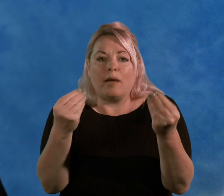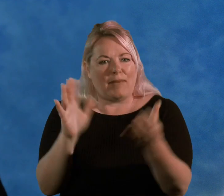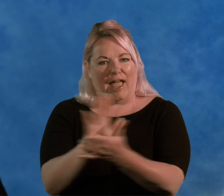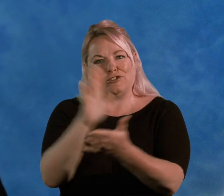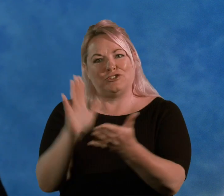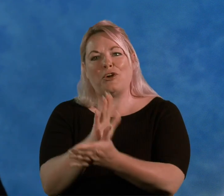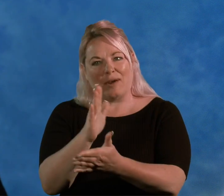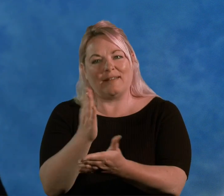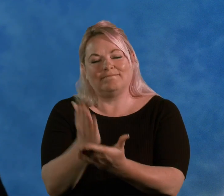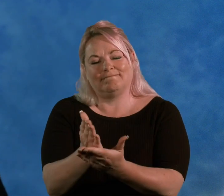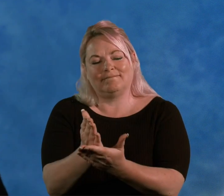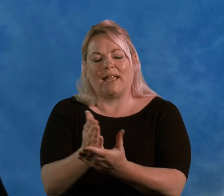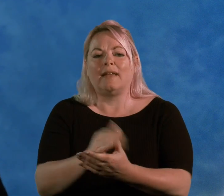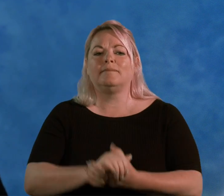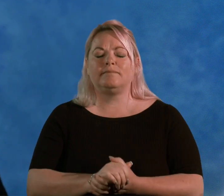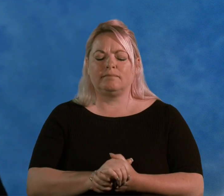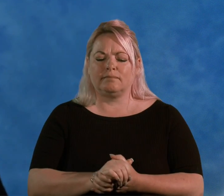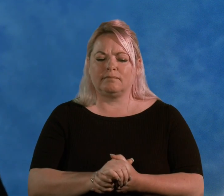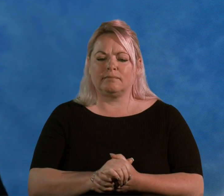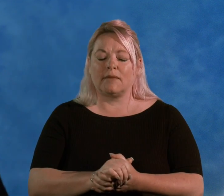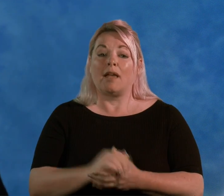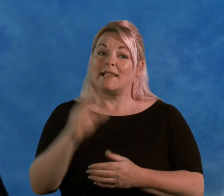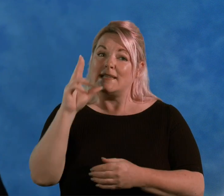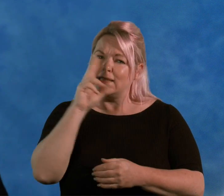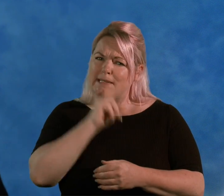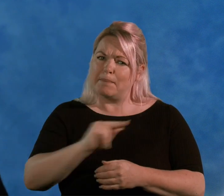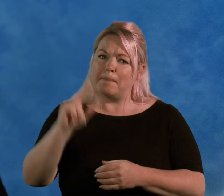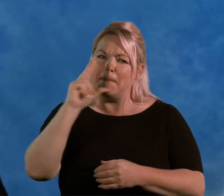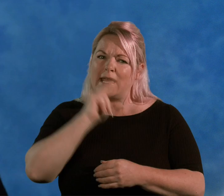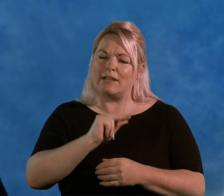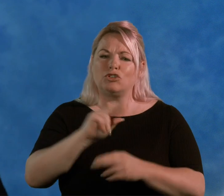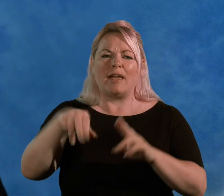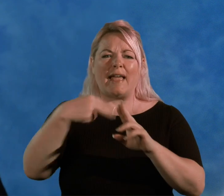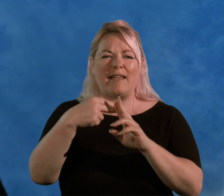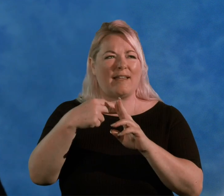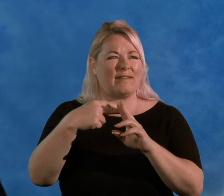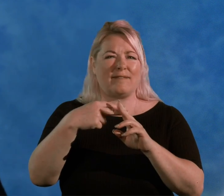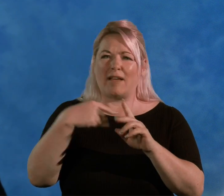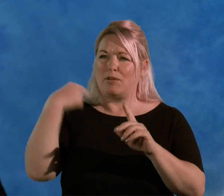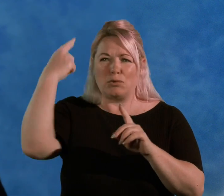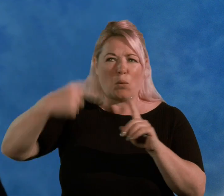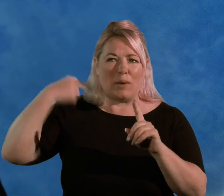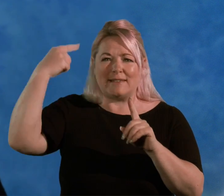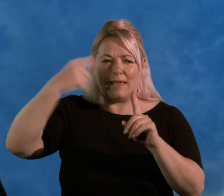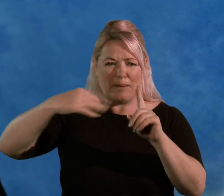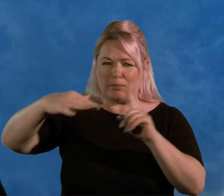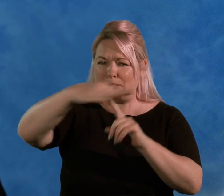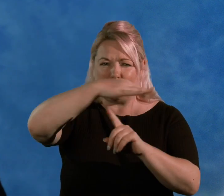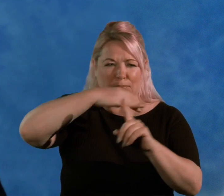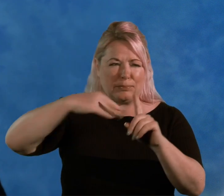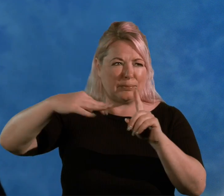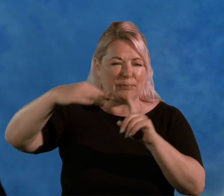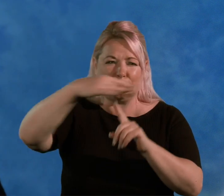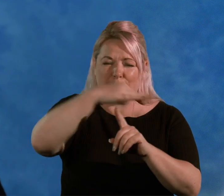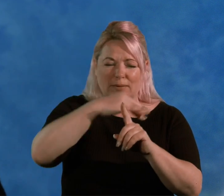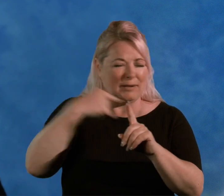it again. But I have to say, speech in noise is difficult. If there's a lot